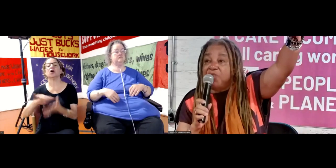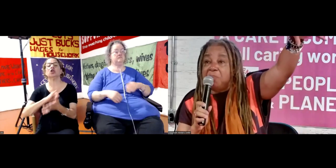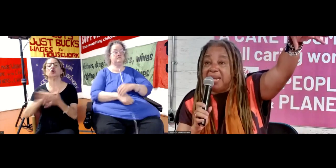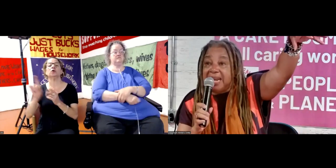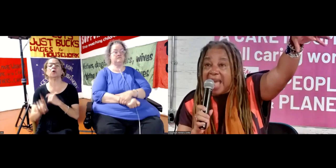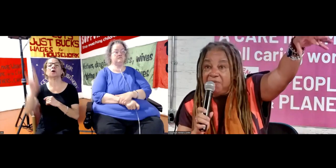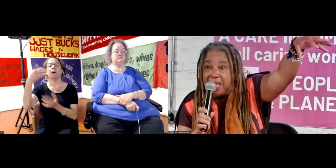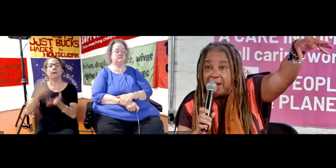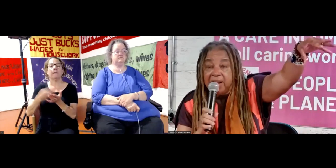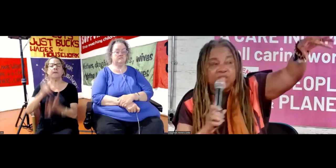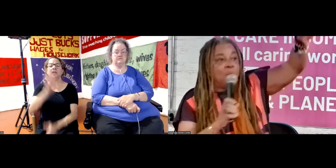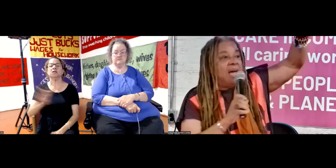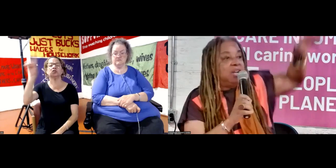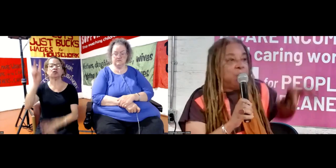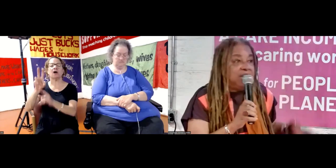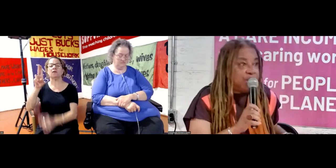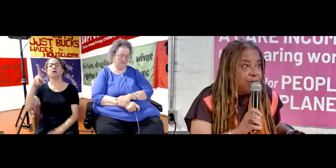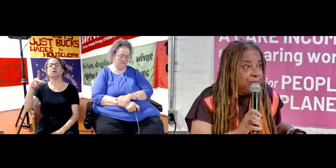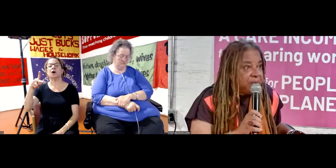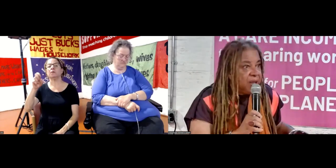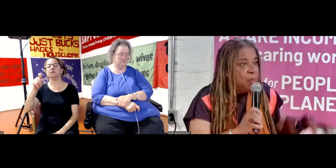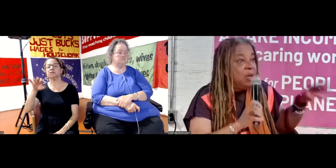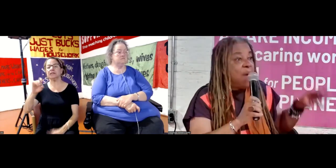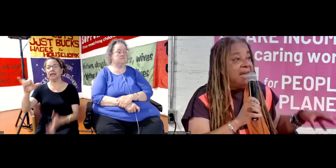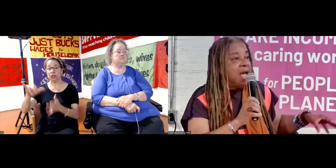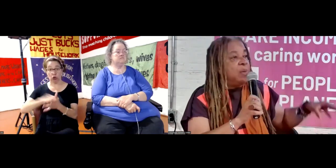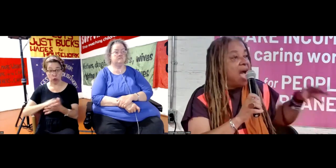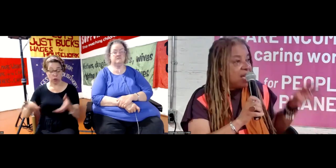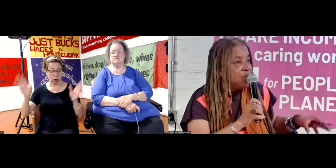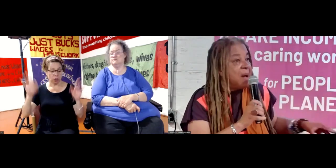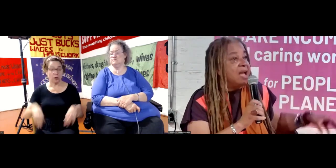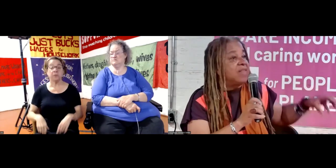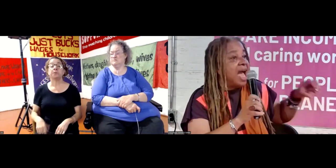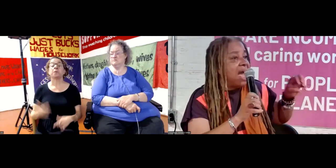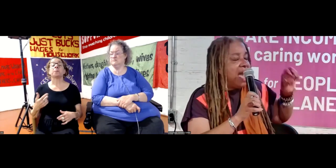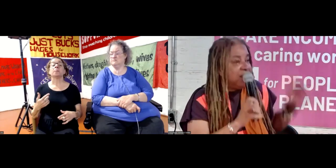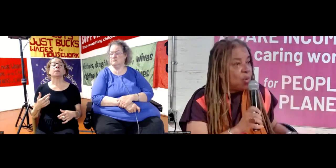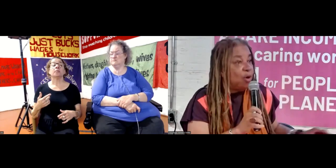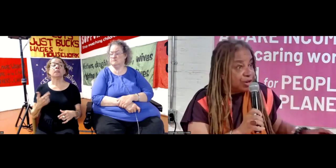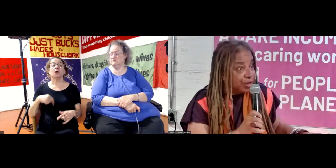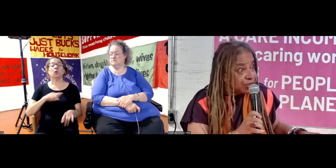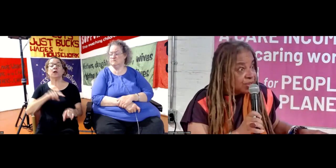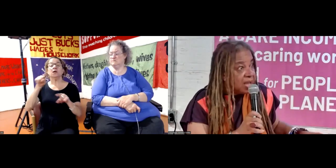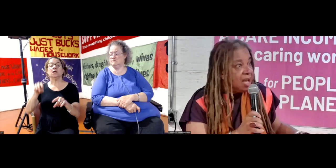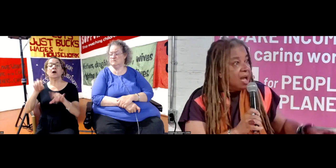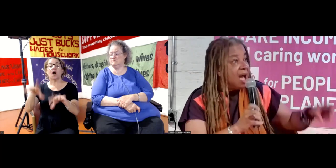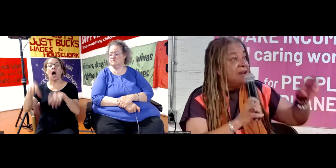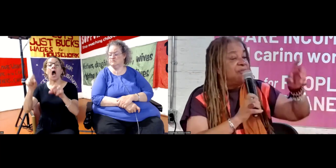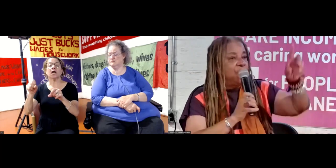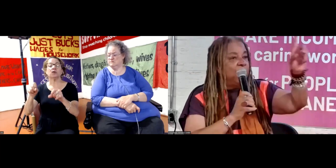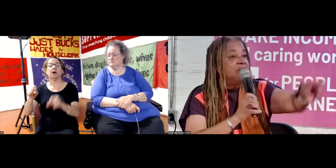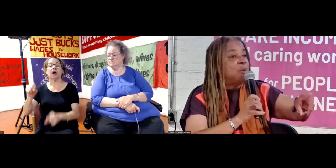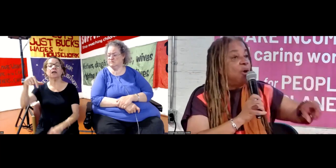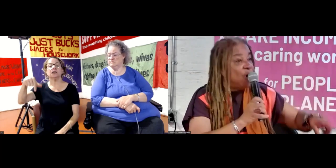didn't have no money to get there. So what did we do? We went and we occupied the headquarters